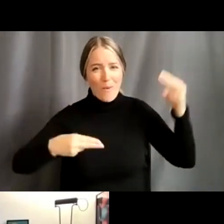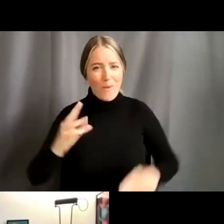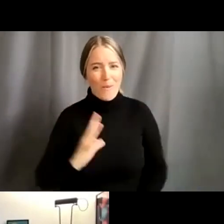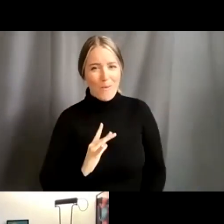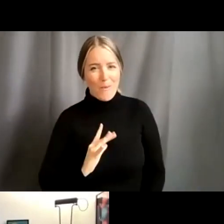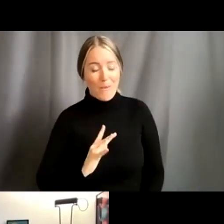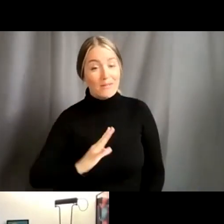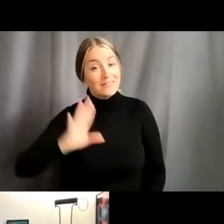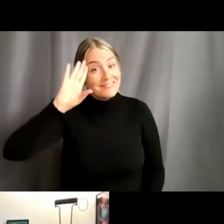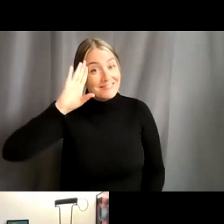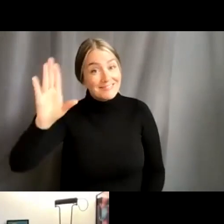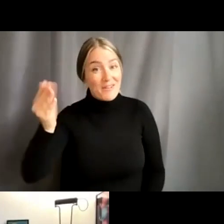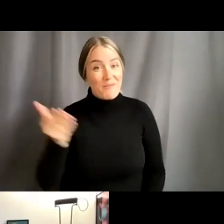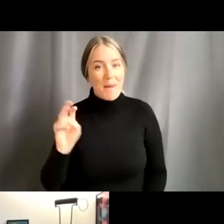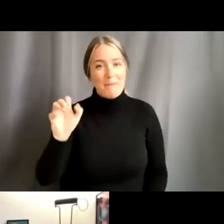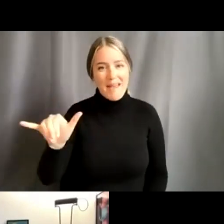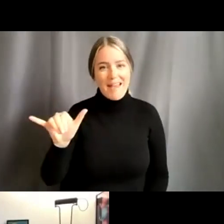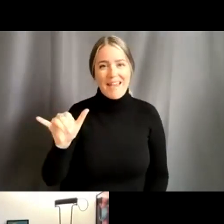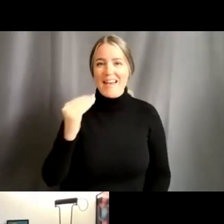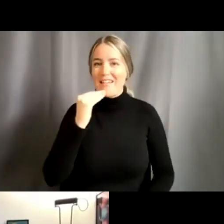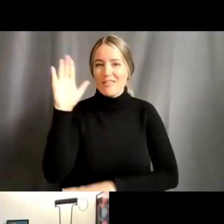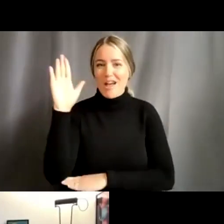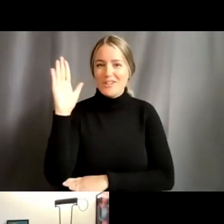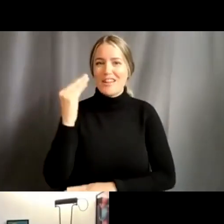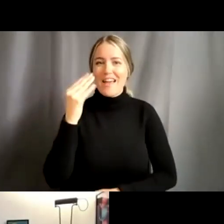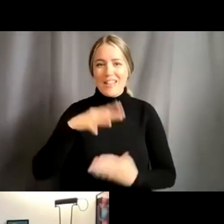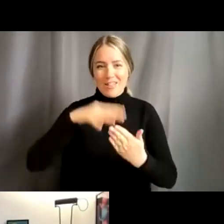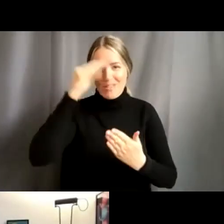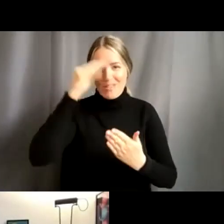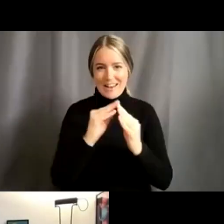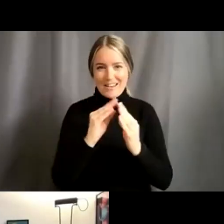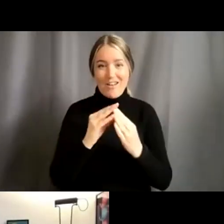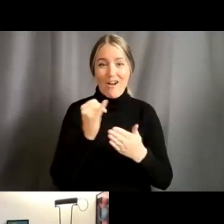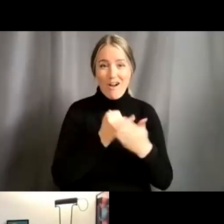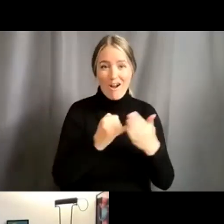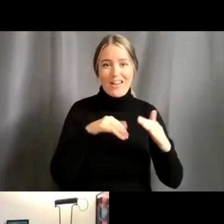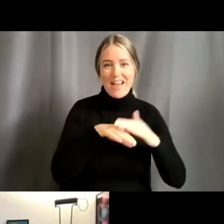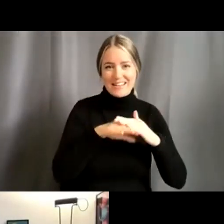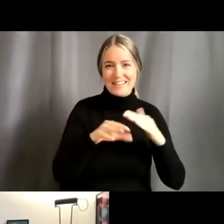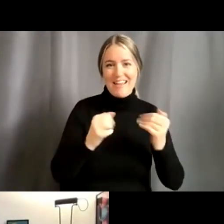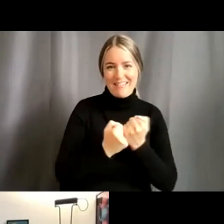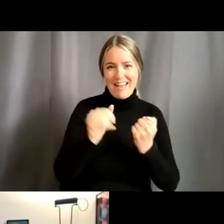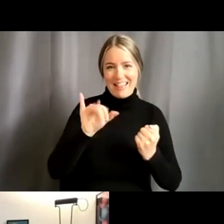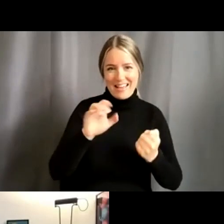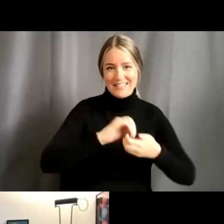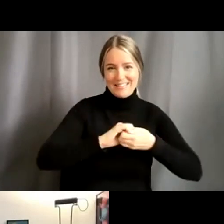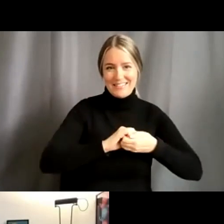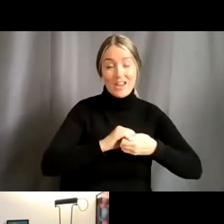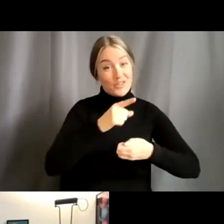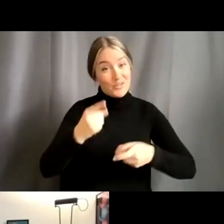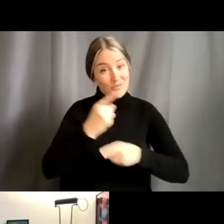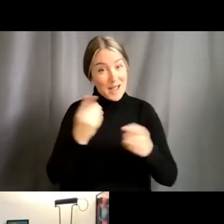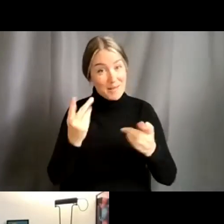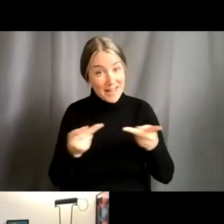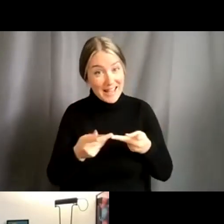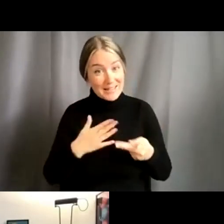Hello, and welcome to our May Lunch and Learn session presented by the Art of Access Alliance. Here you are, you're in the right place. My name is